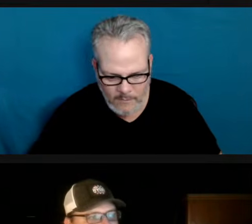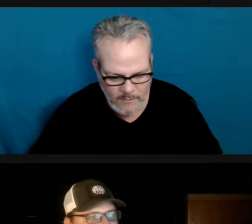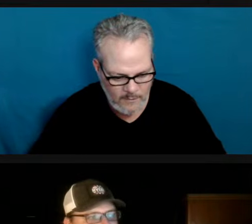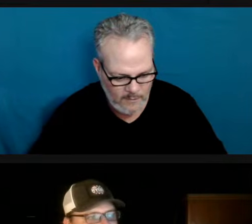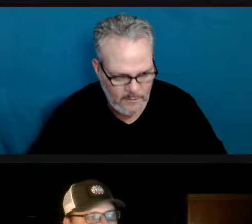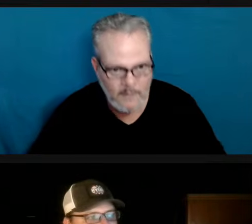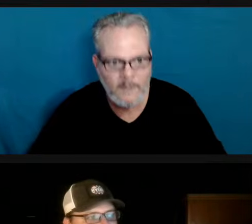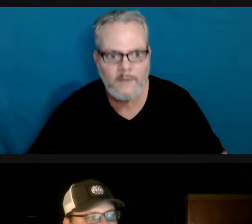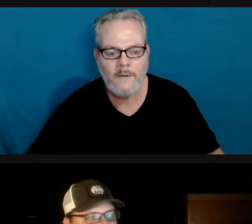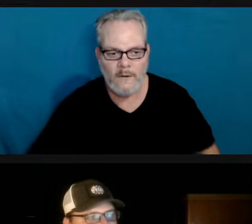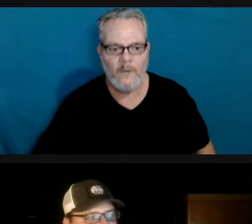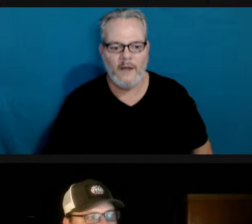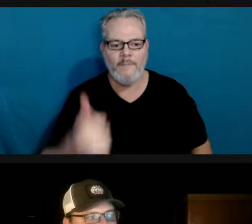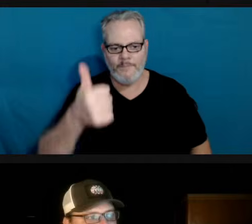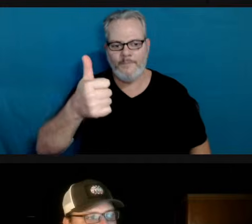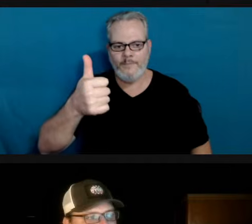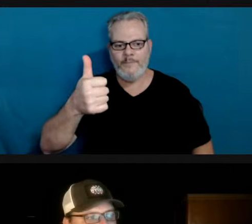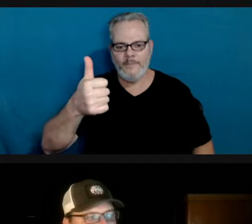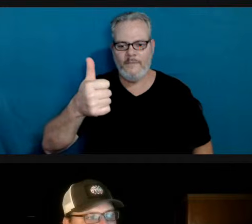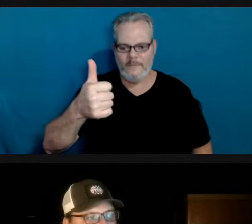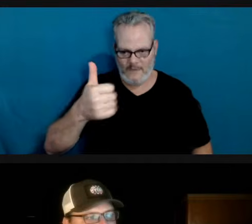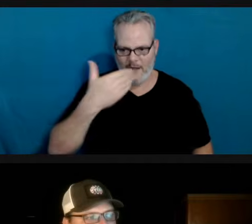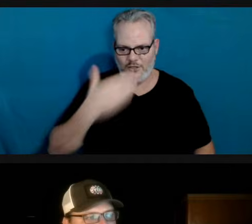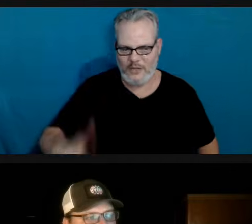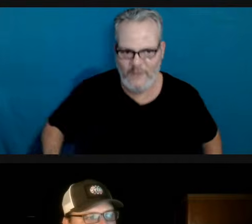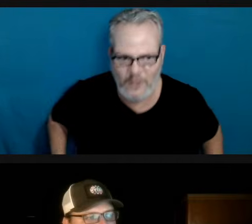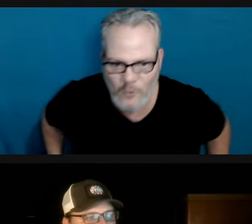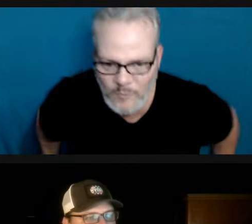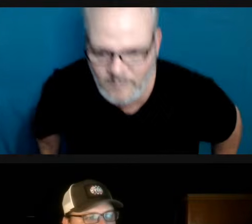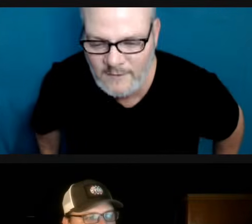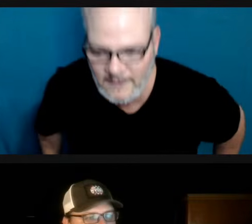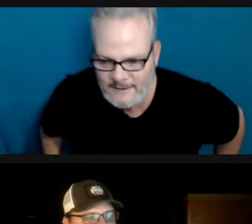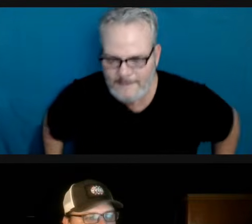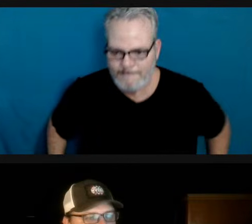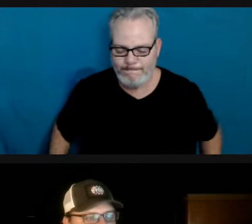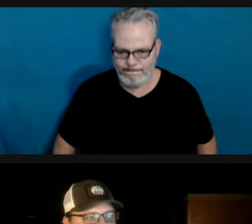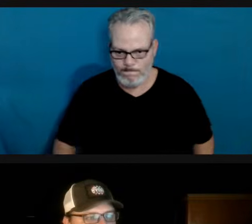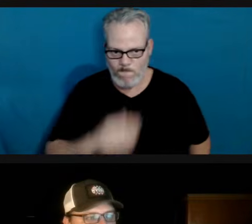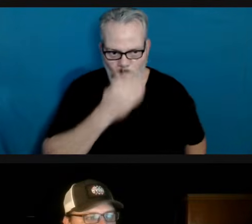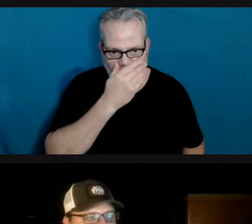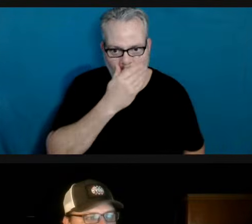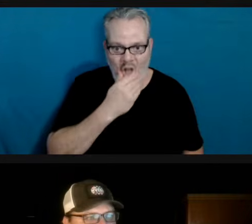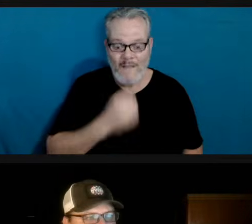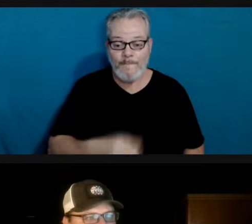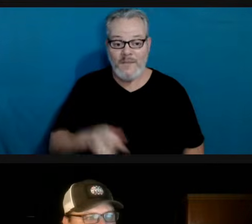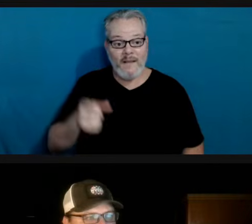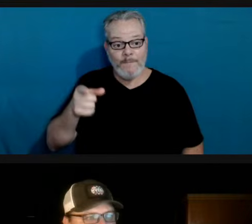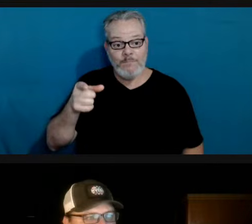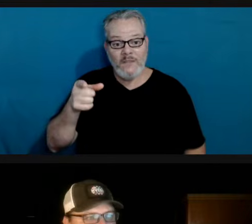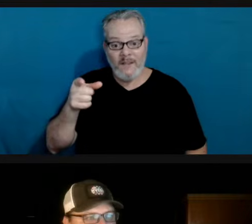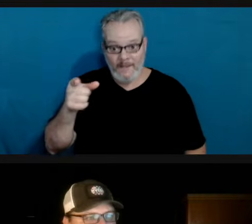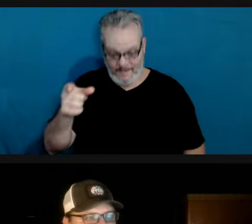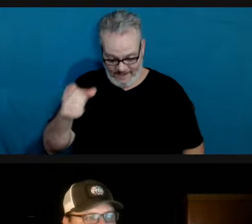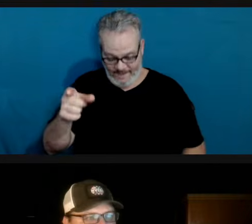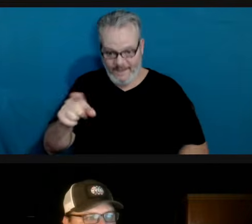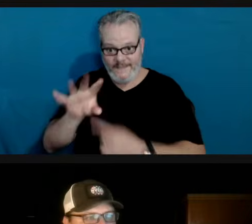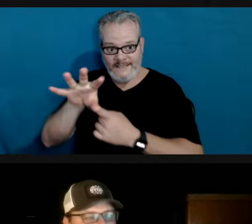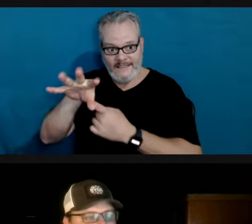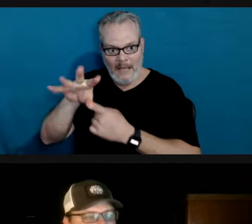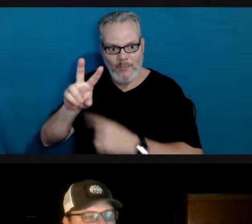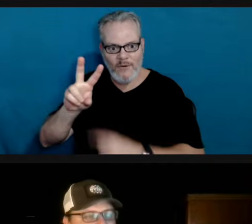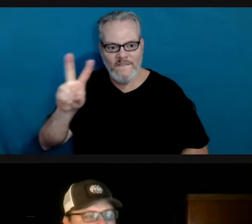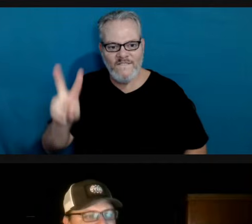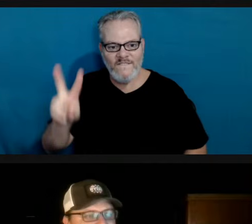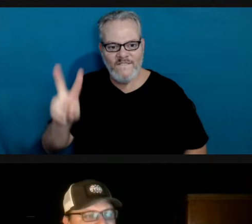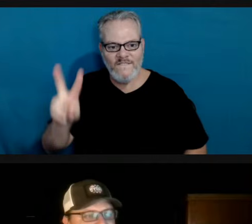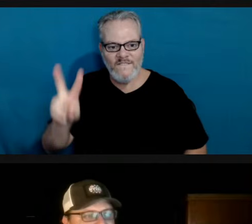audio. You got me now? Okay, good. This is off the V1. I just, while we were sitting here, I was just